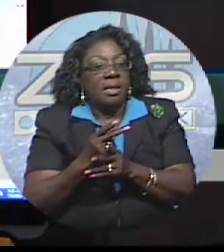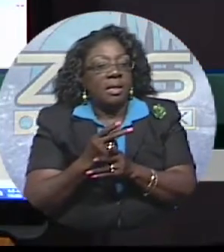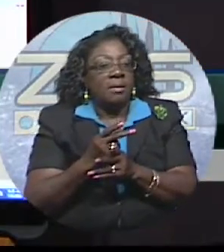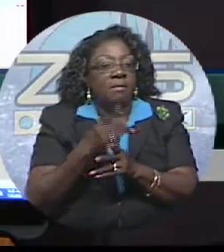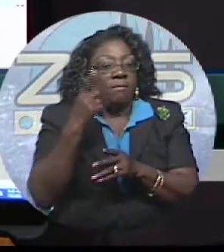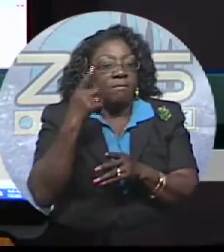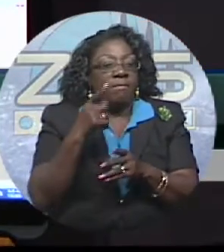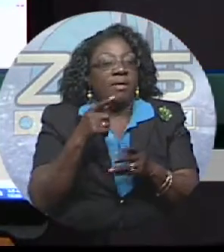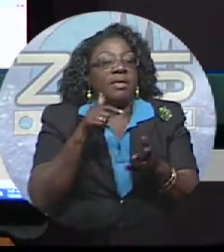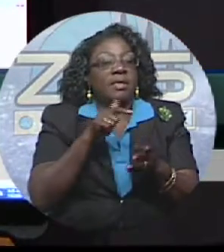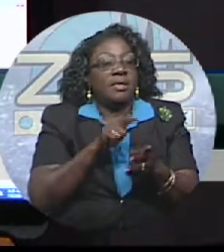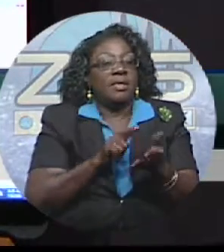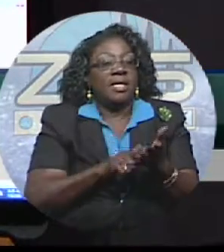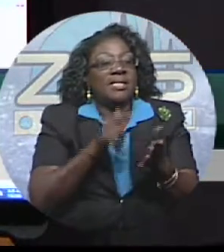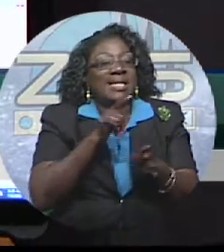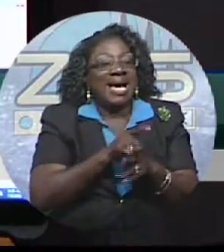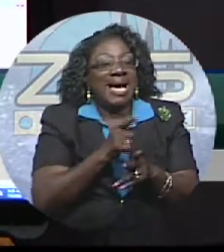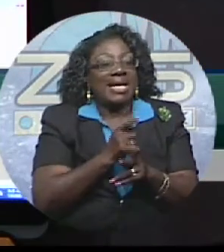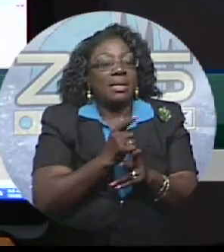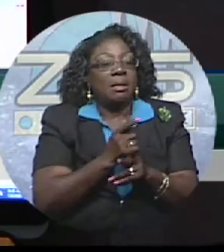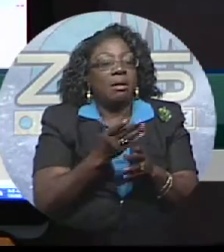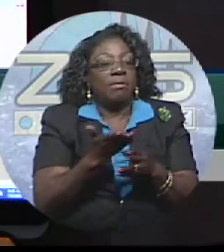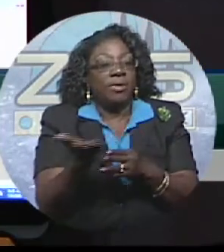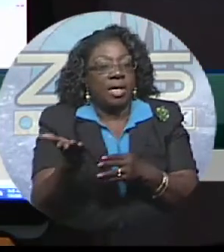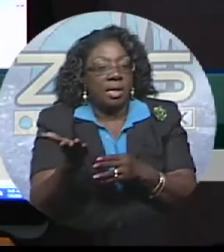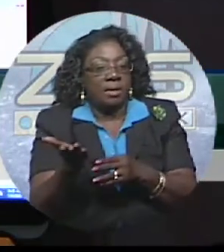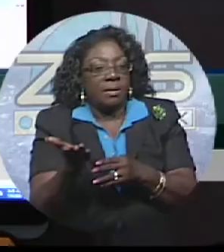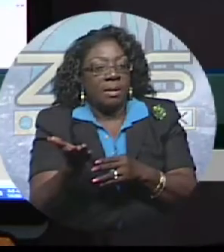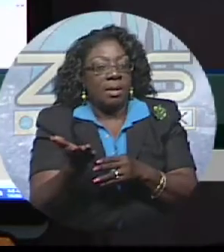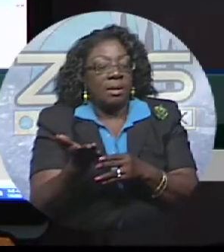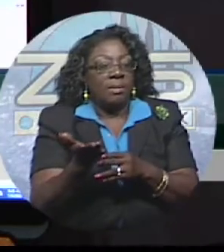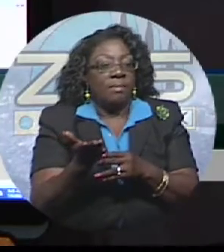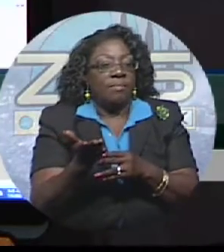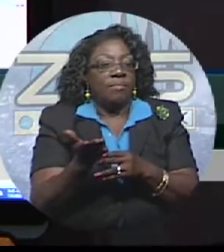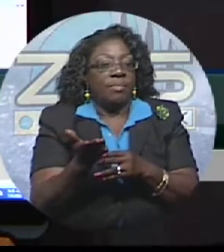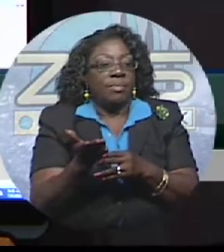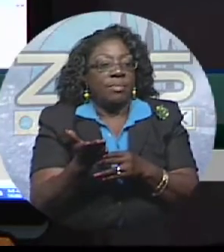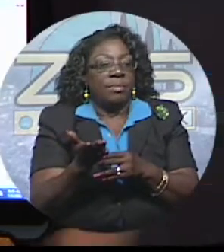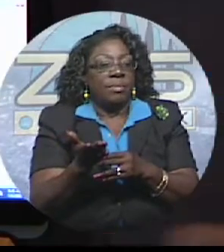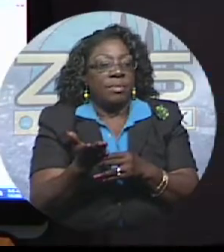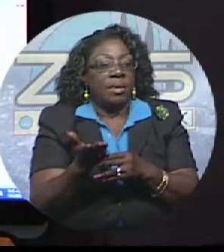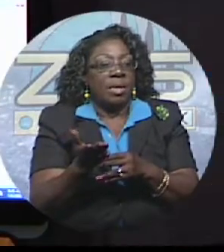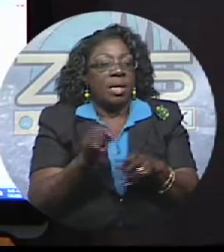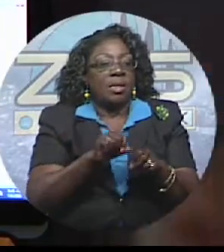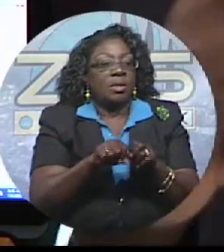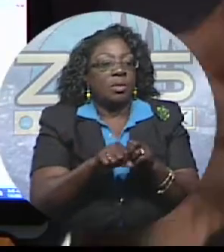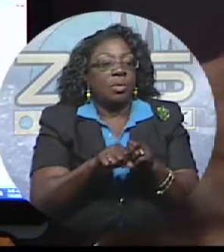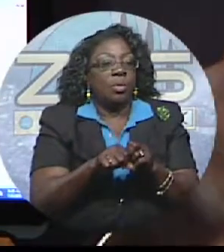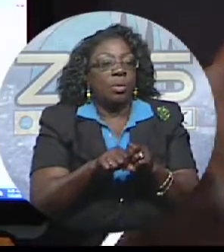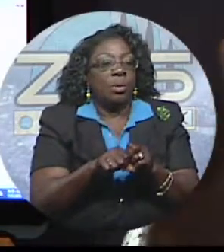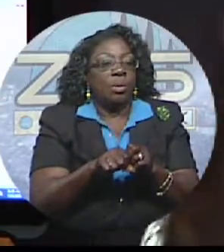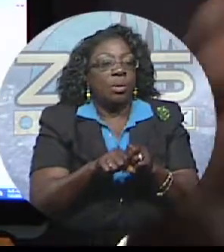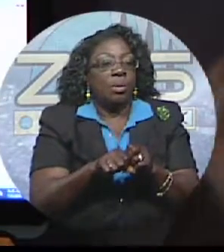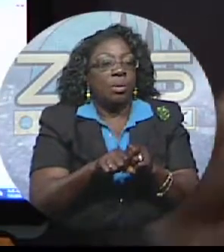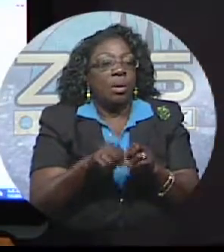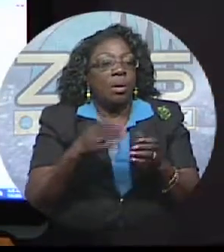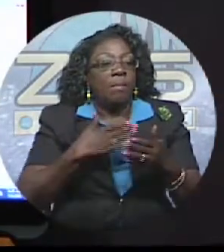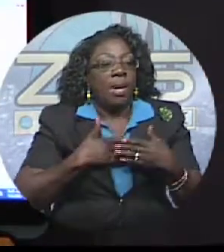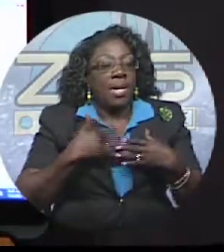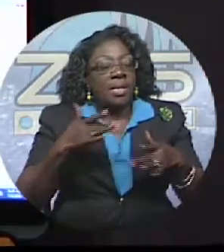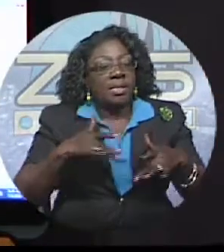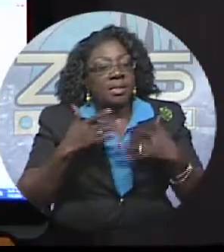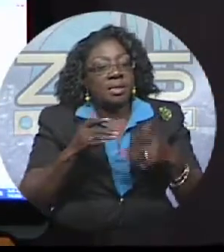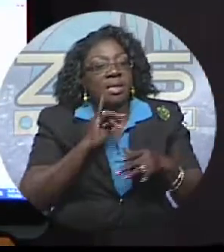the case of CLECO, there was no such money the government had put away. And so my